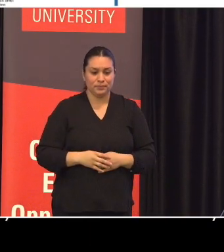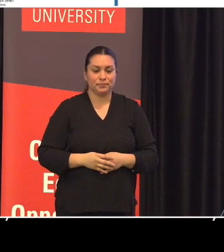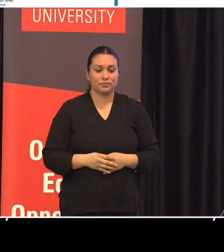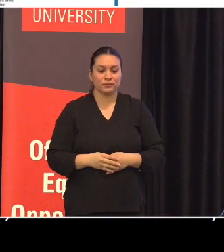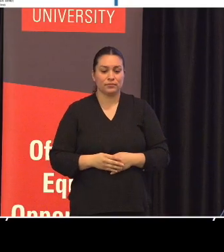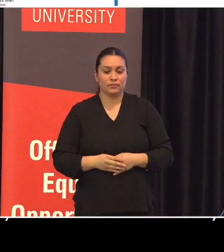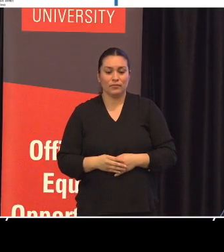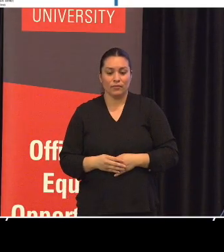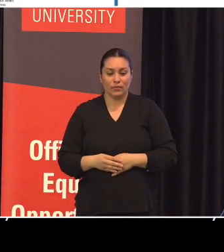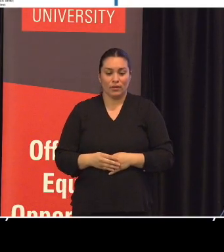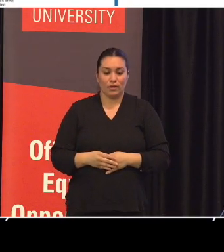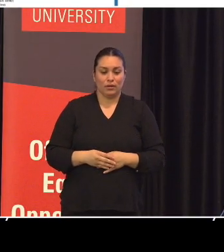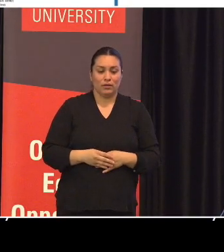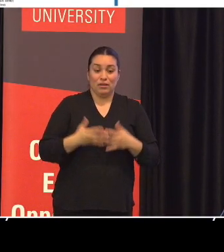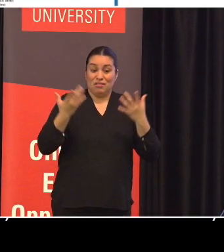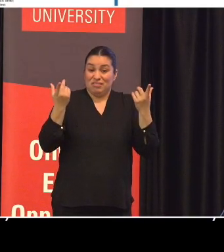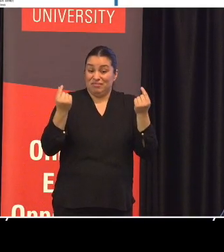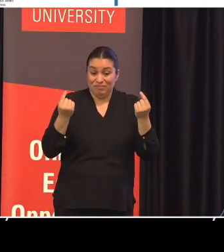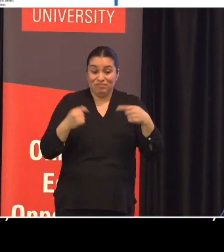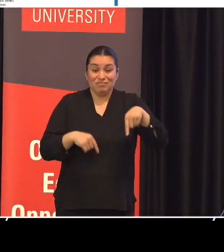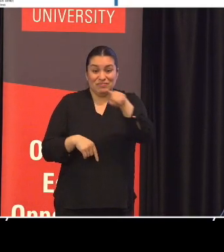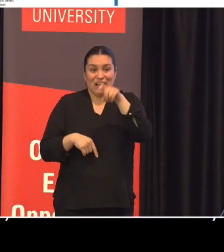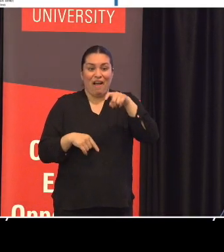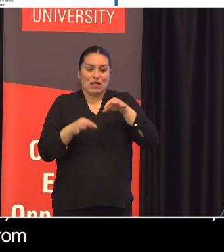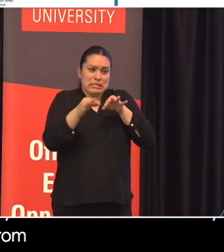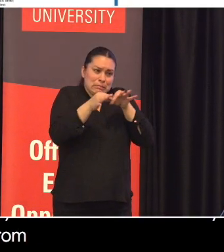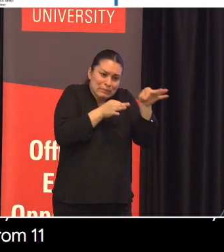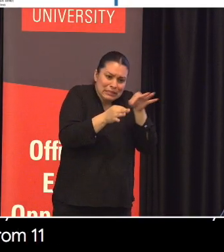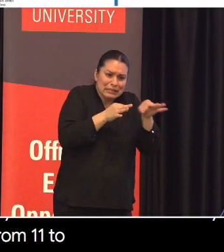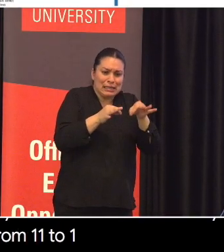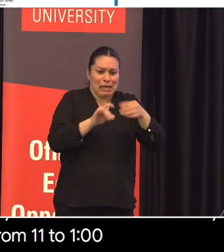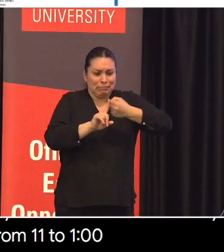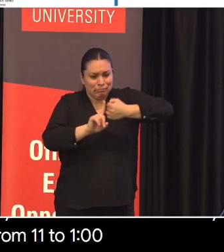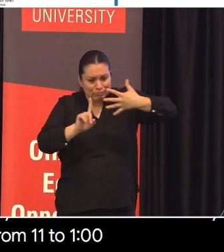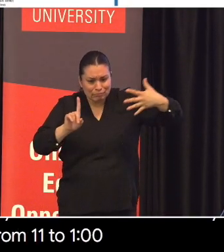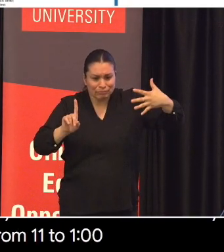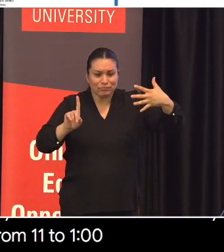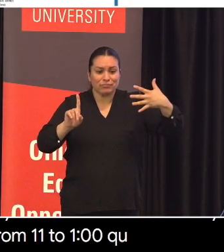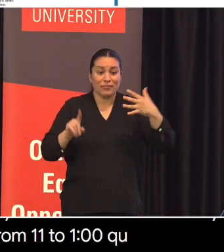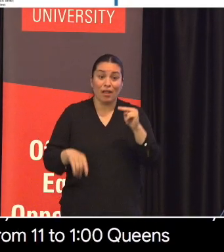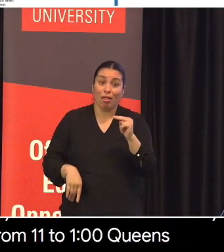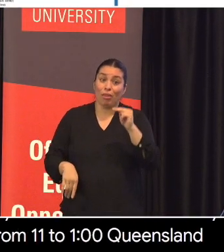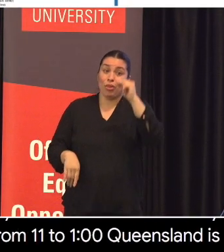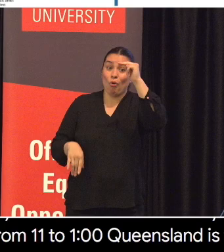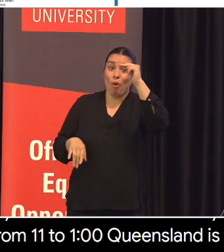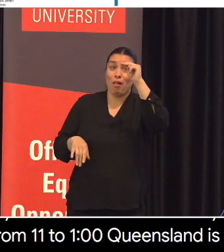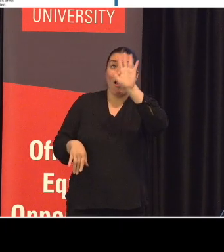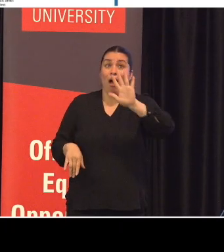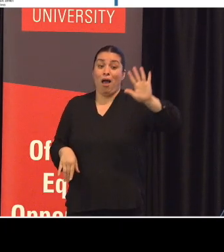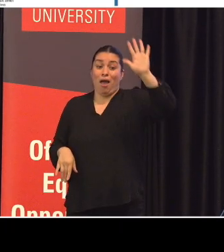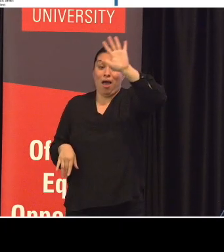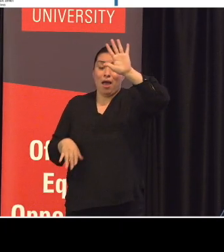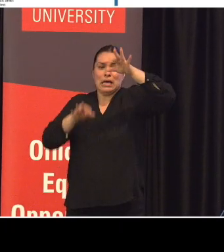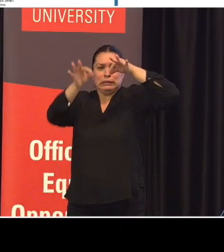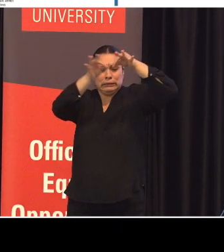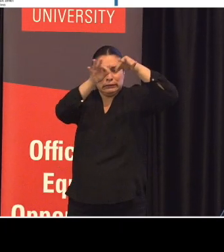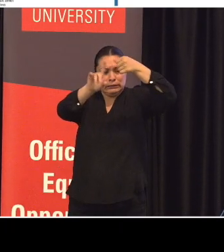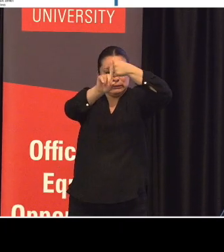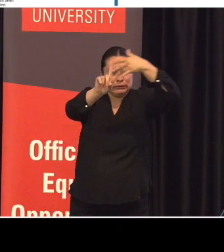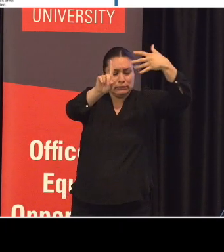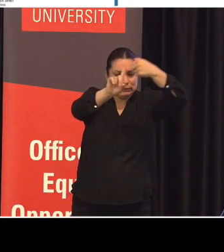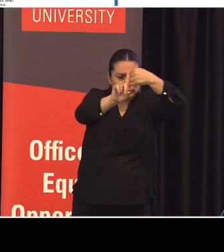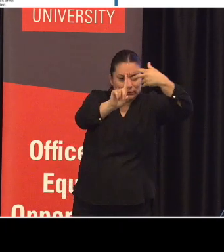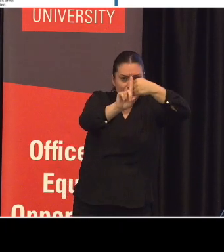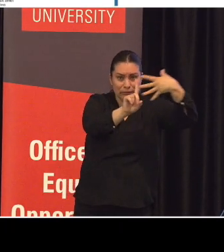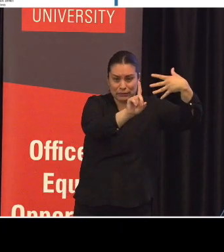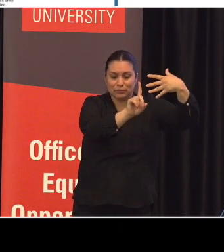face of a clock, the Northern Territory is from 11 to 1 o'clock, Queensland is from 1 to 3 o'clock, New South